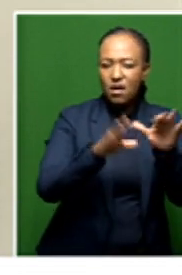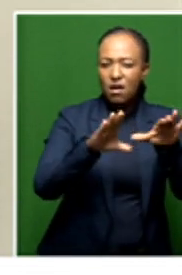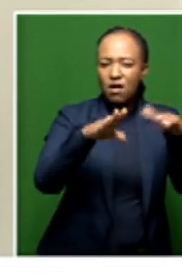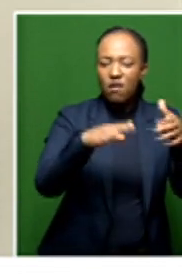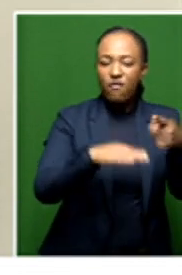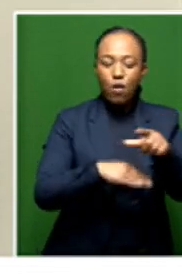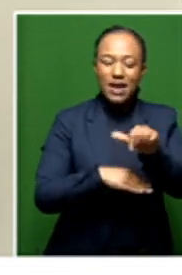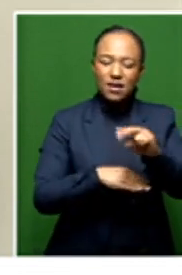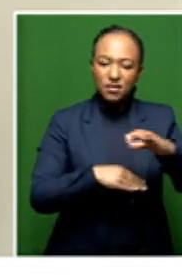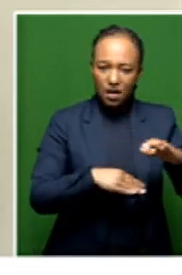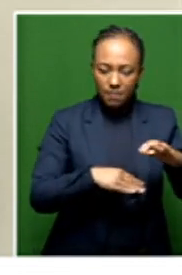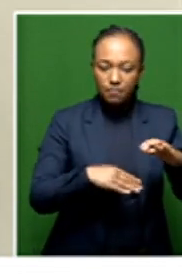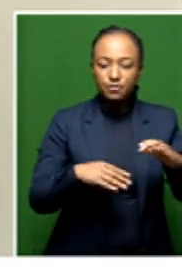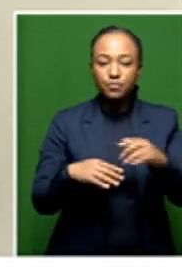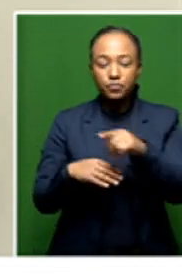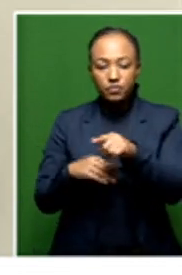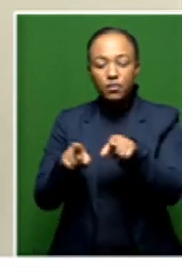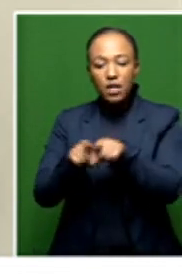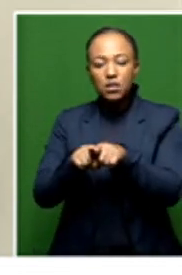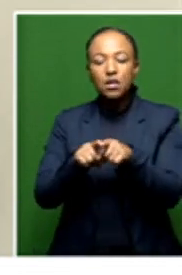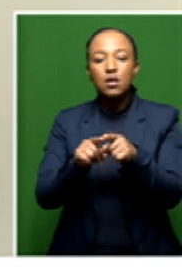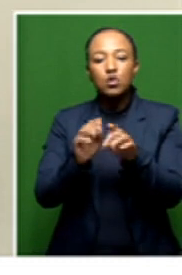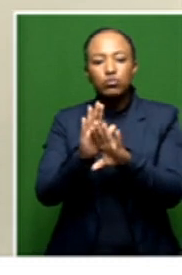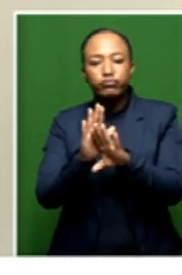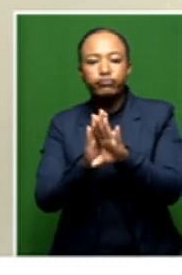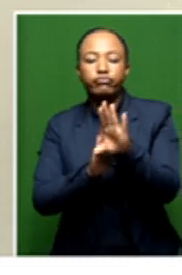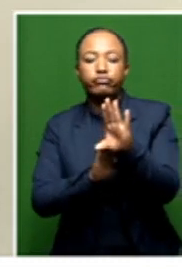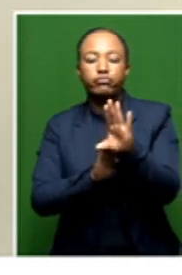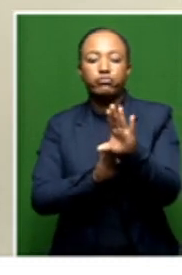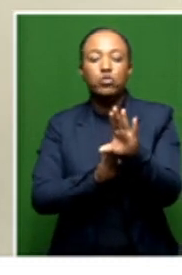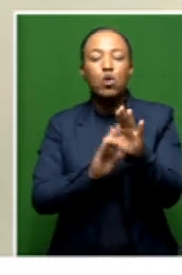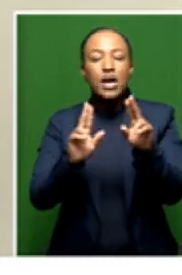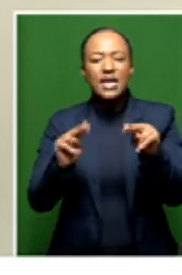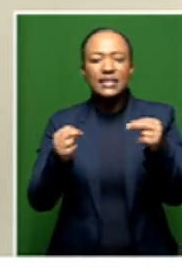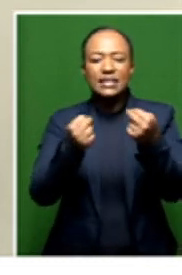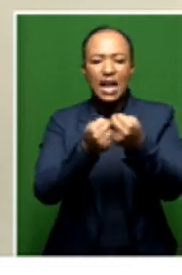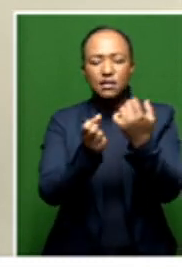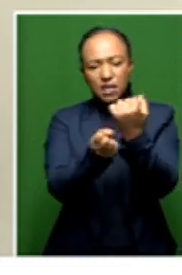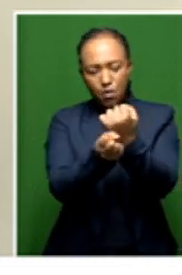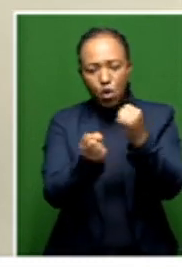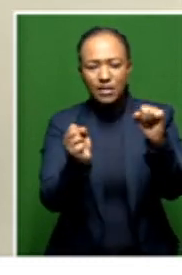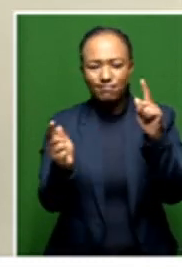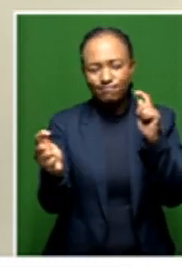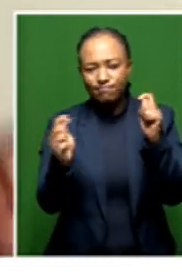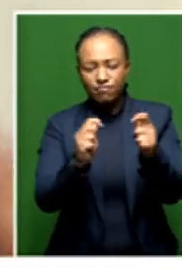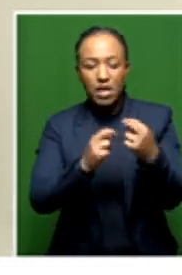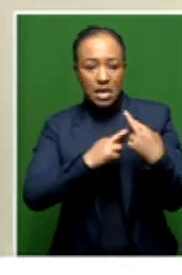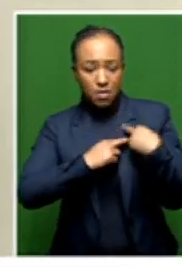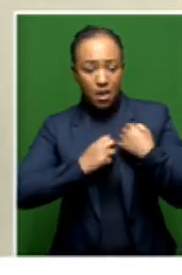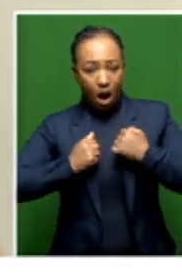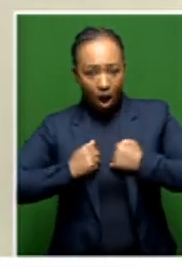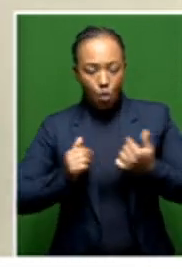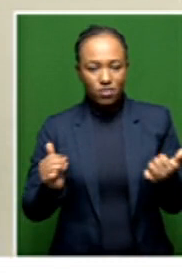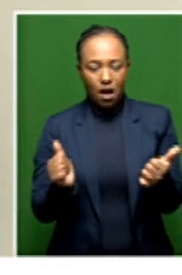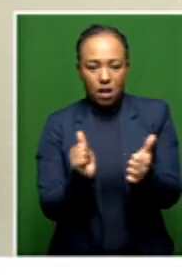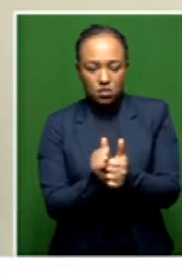National Congress, and in advancing the National Democratic Revolution. So our responsibility in the alliance is to